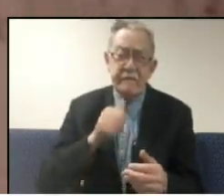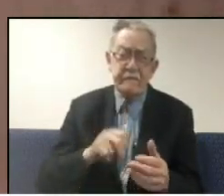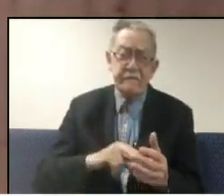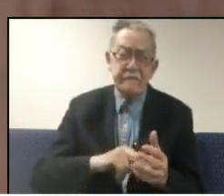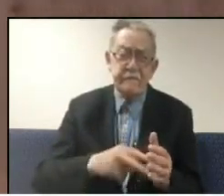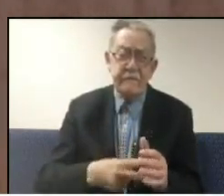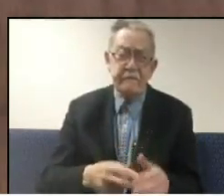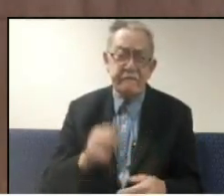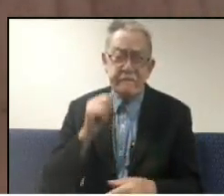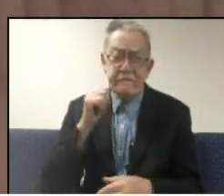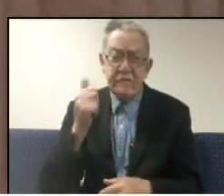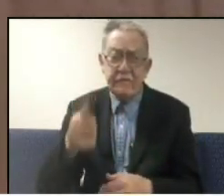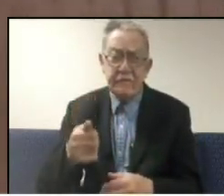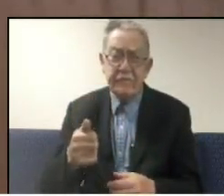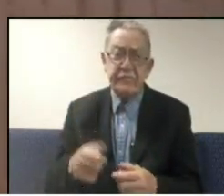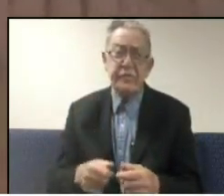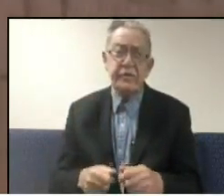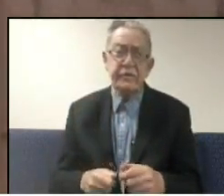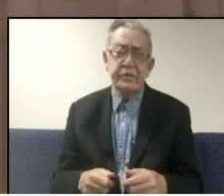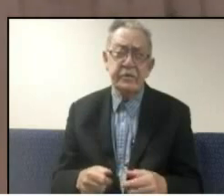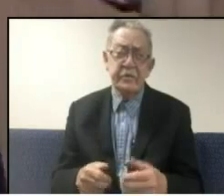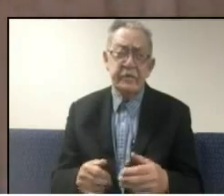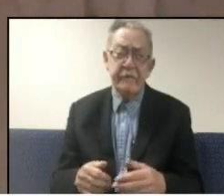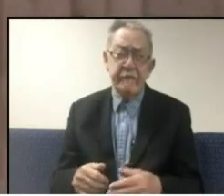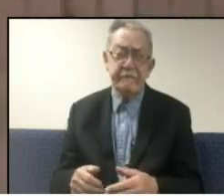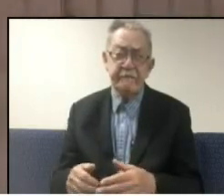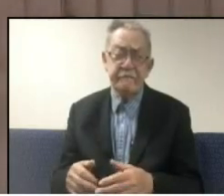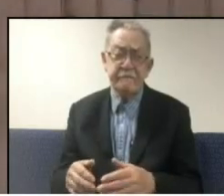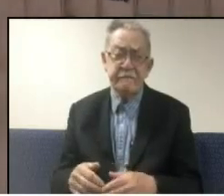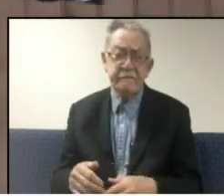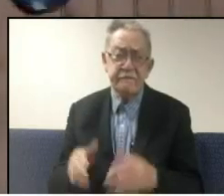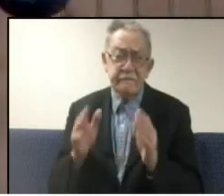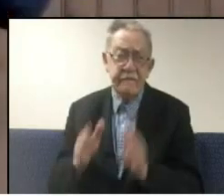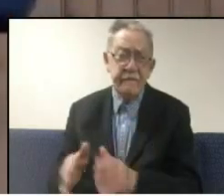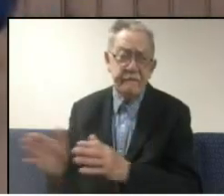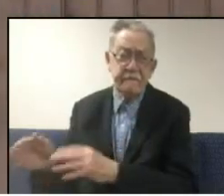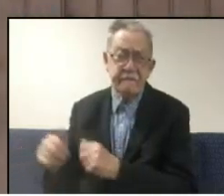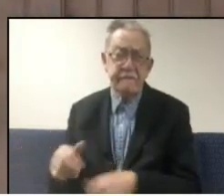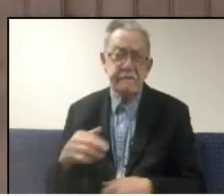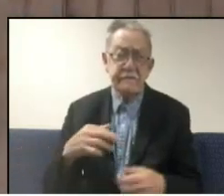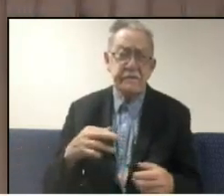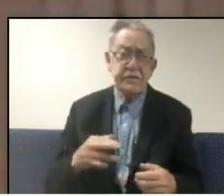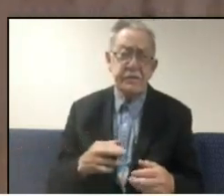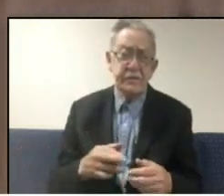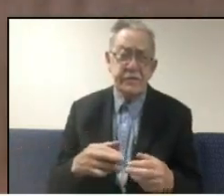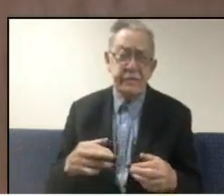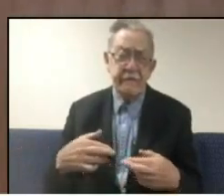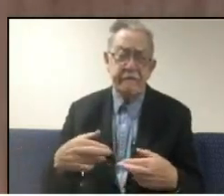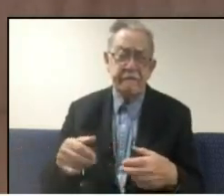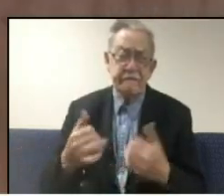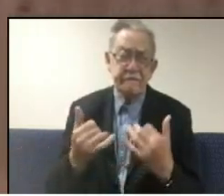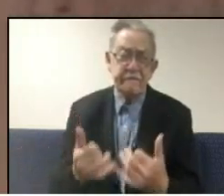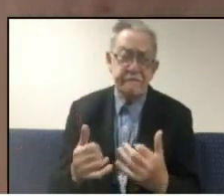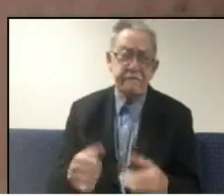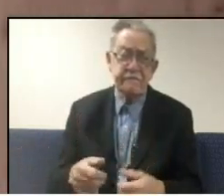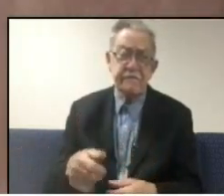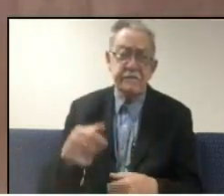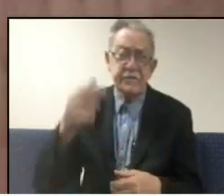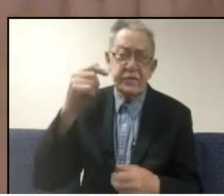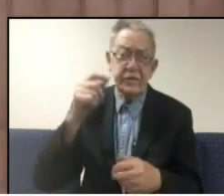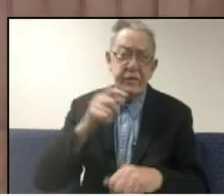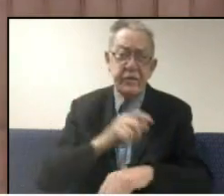tomorrow you're going to be totally prepared and ready to go. What it means is that now is the time for you